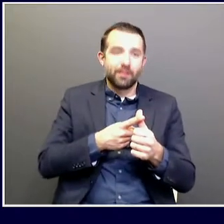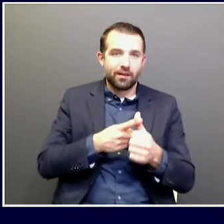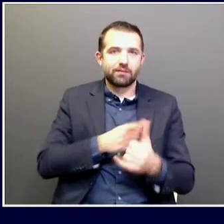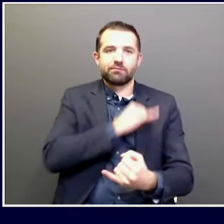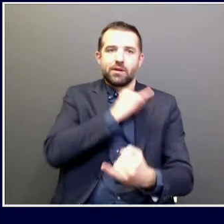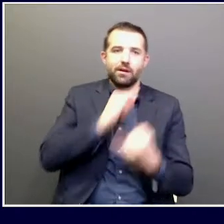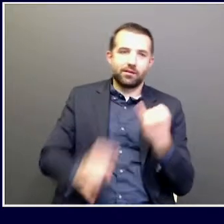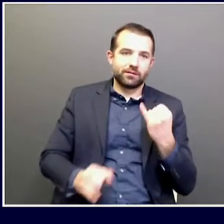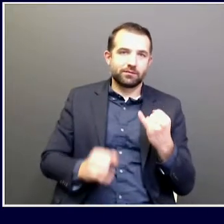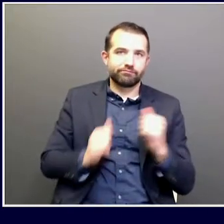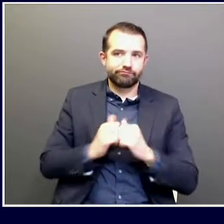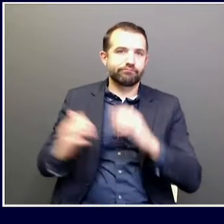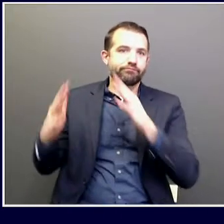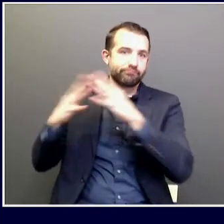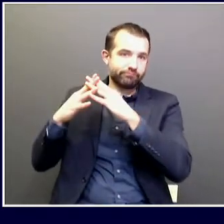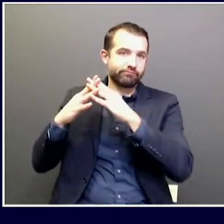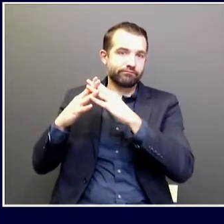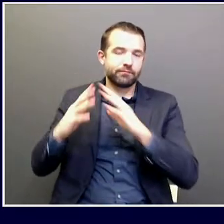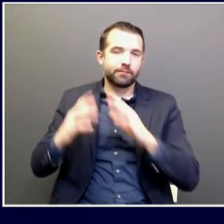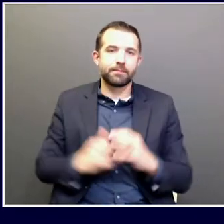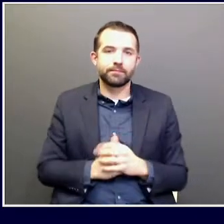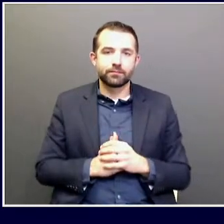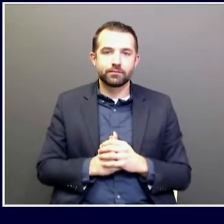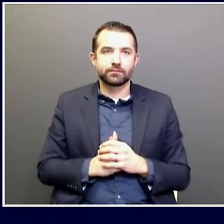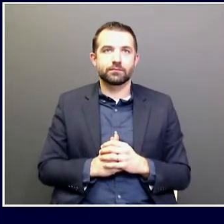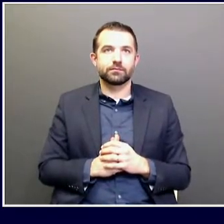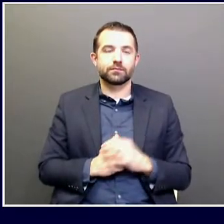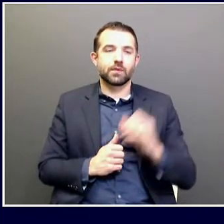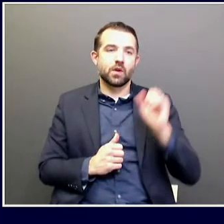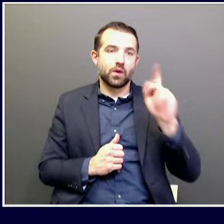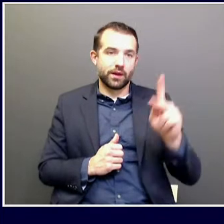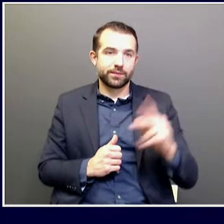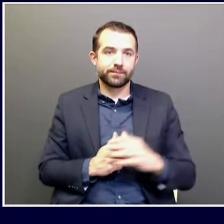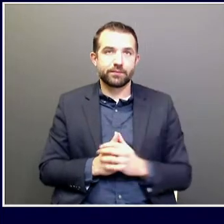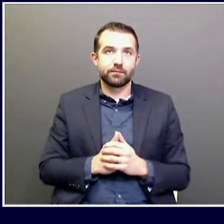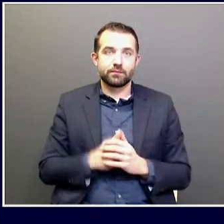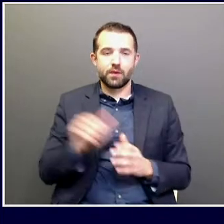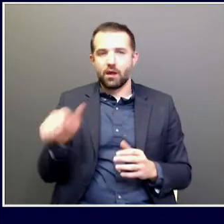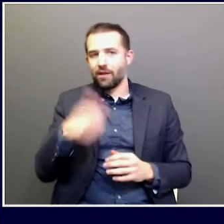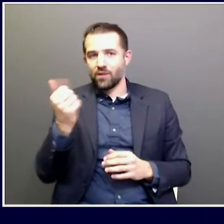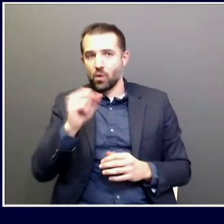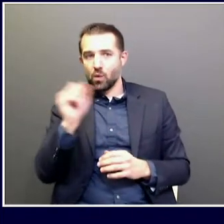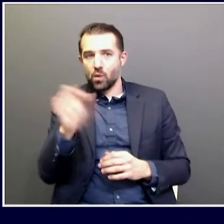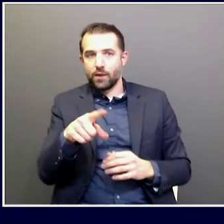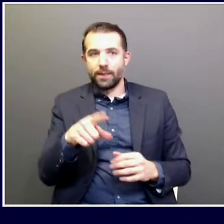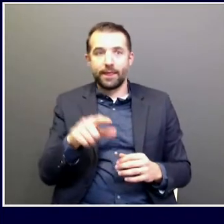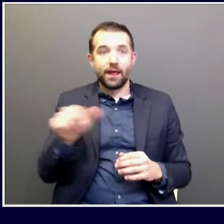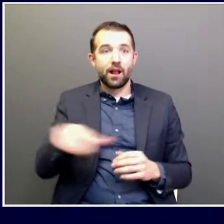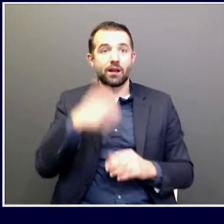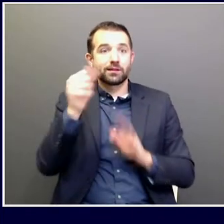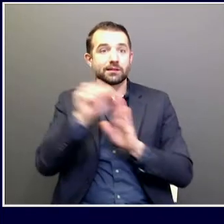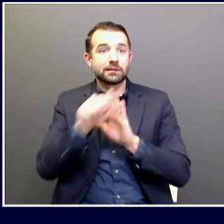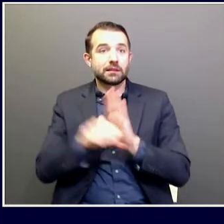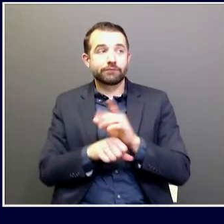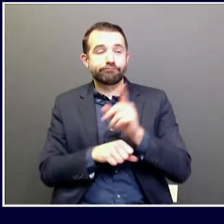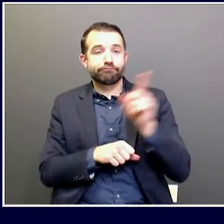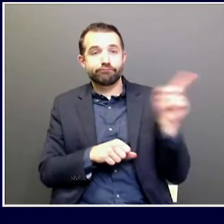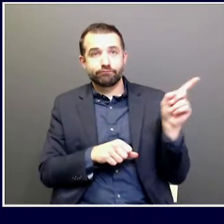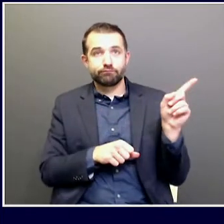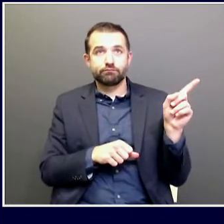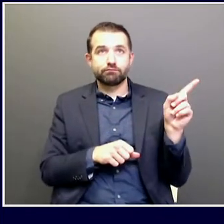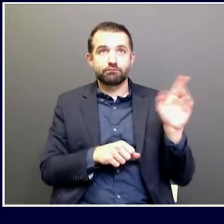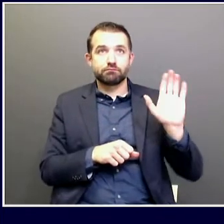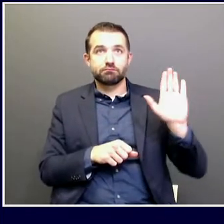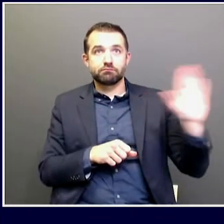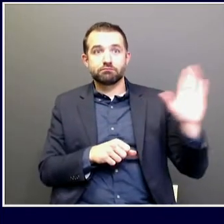Okay, and my second question is, I know hospitals in some other states have been considering sort of offering legal protection for hospitals during